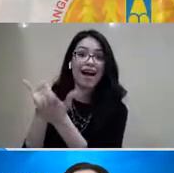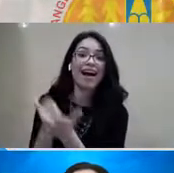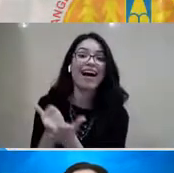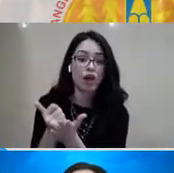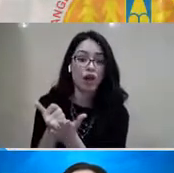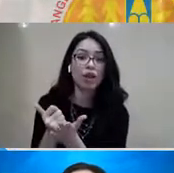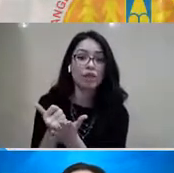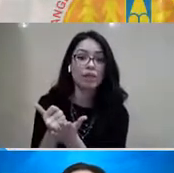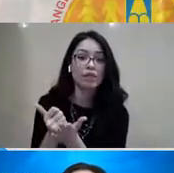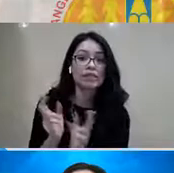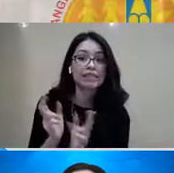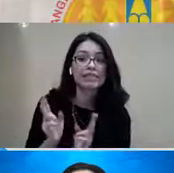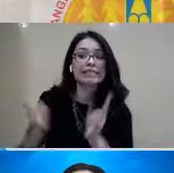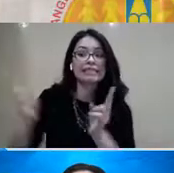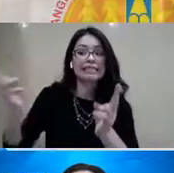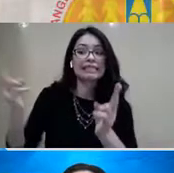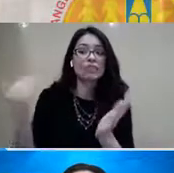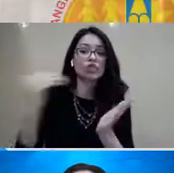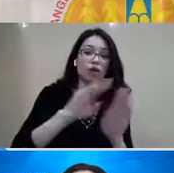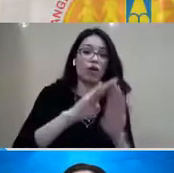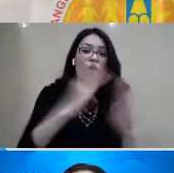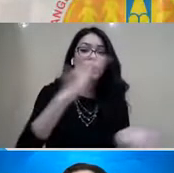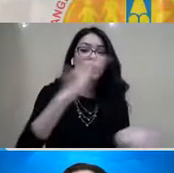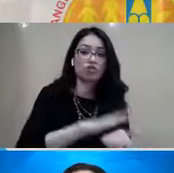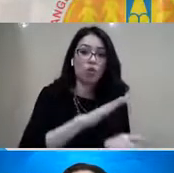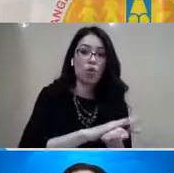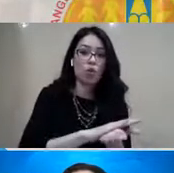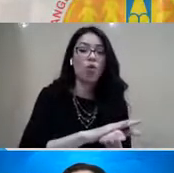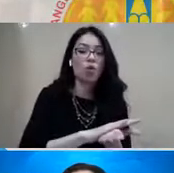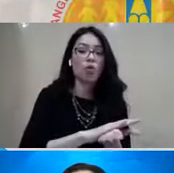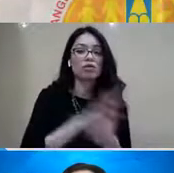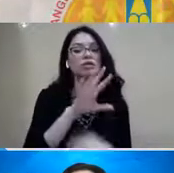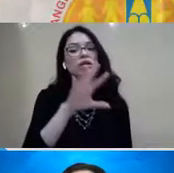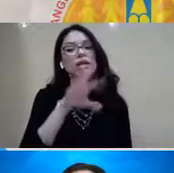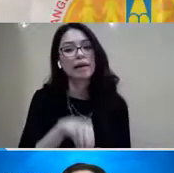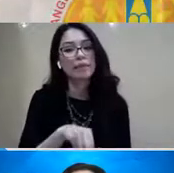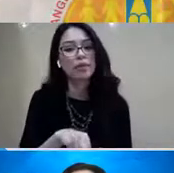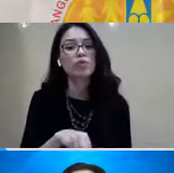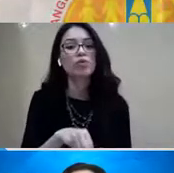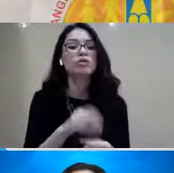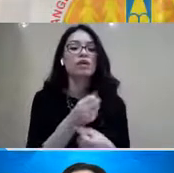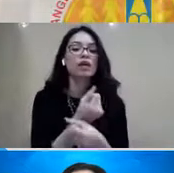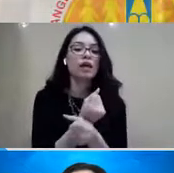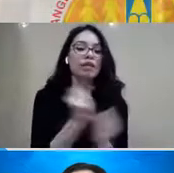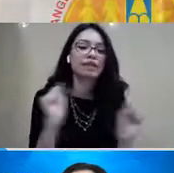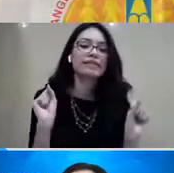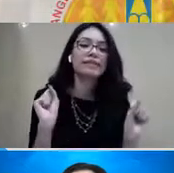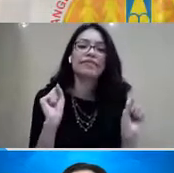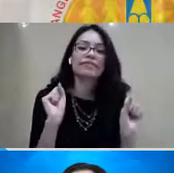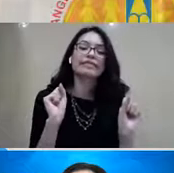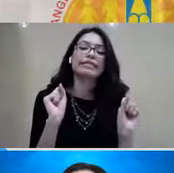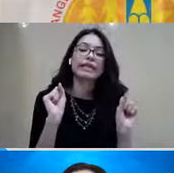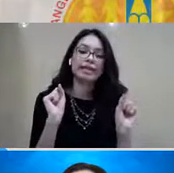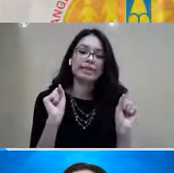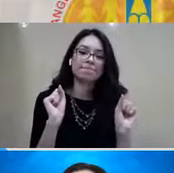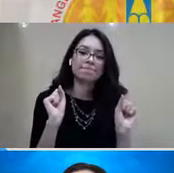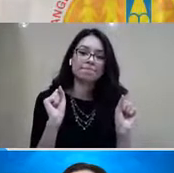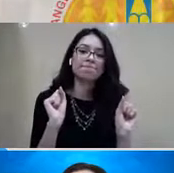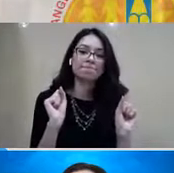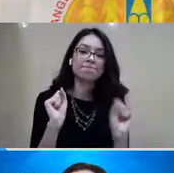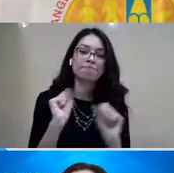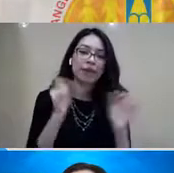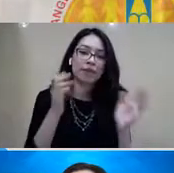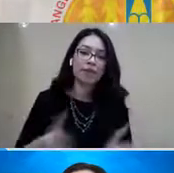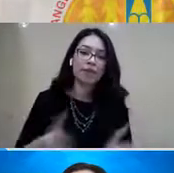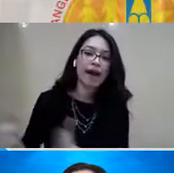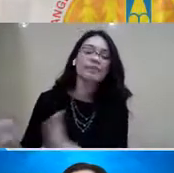schools, including providing a clear and consistent state standard. Standards which change seemingly by week or